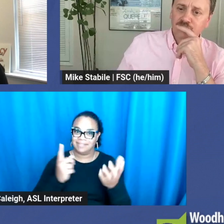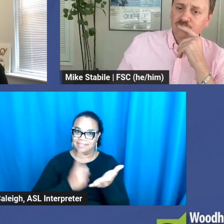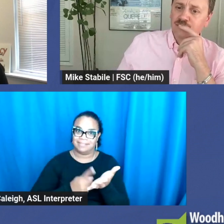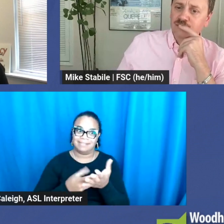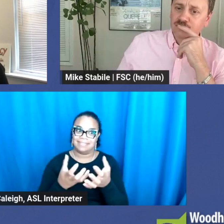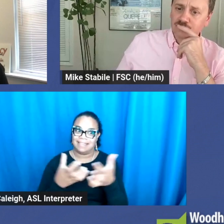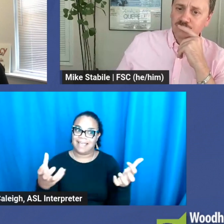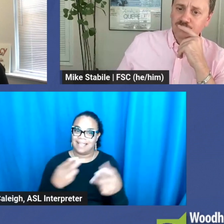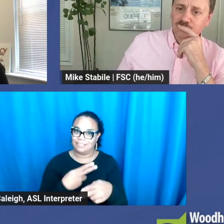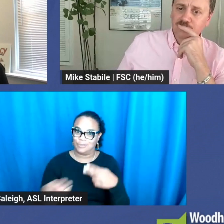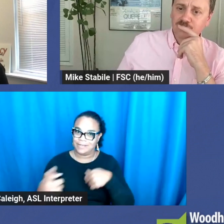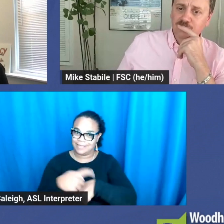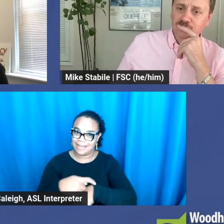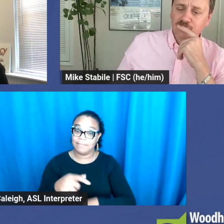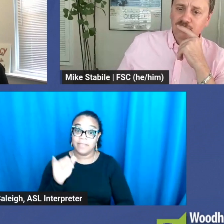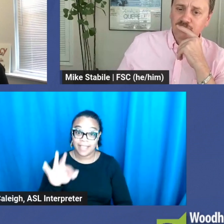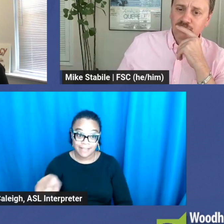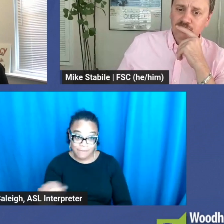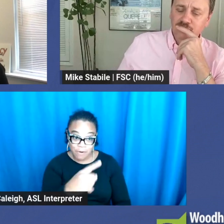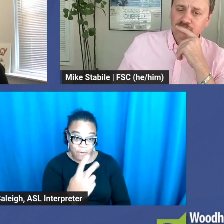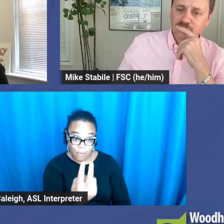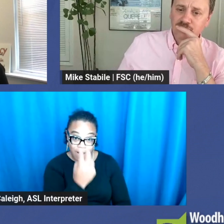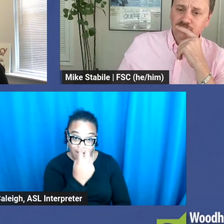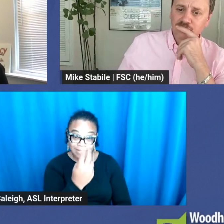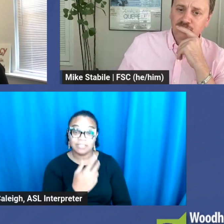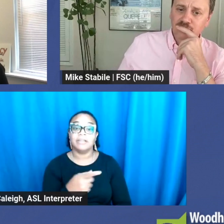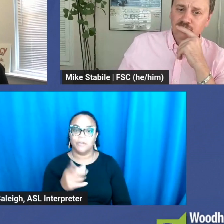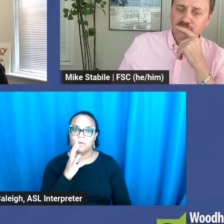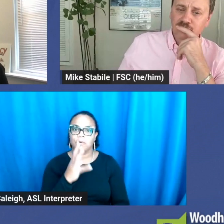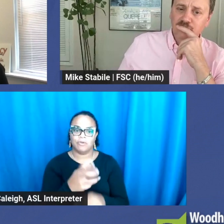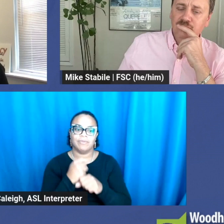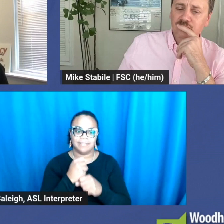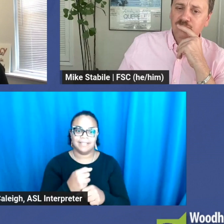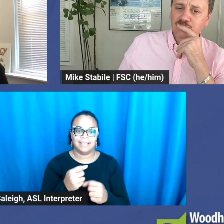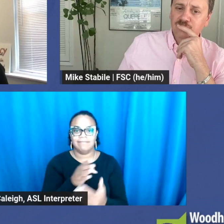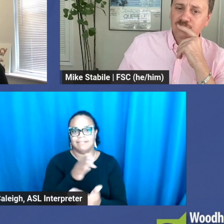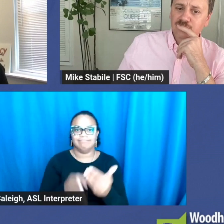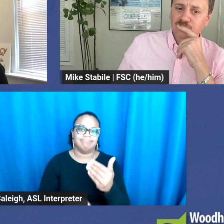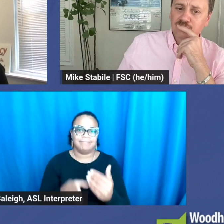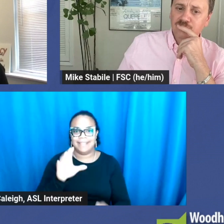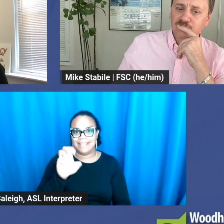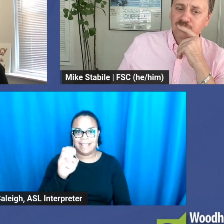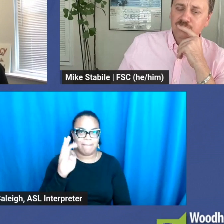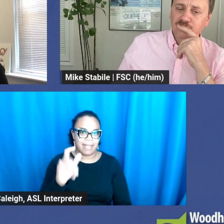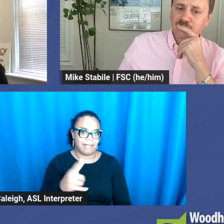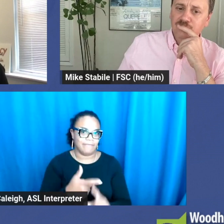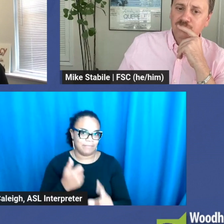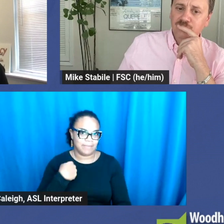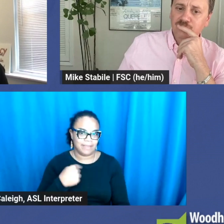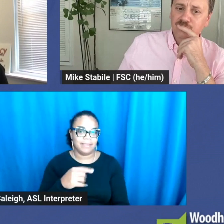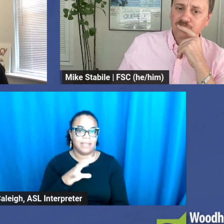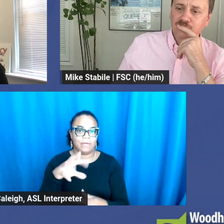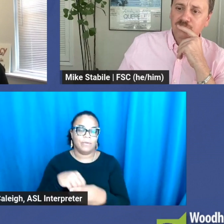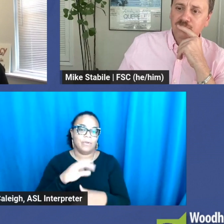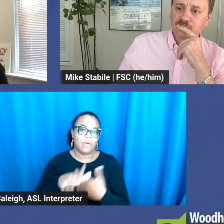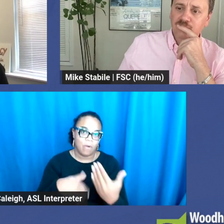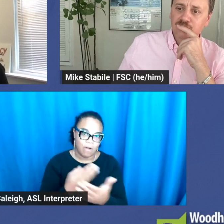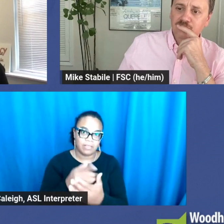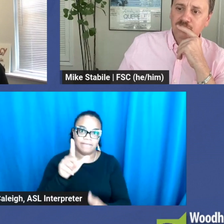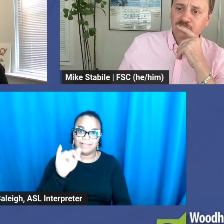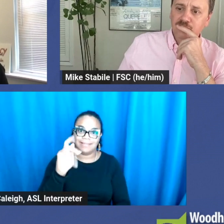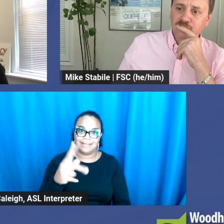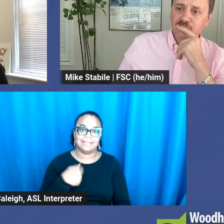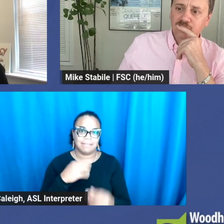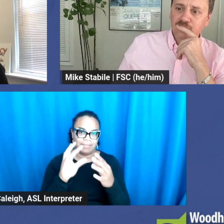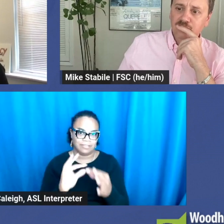time. Folks who are watching, you will be receiving a wrap-up email from me with all of the links that were mentioned today, in addition